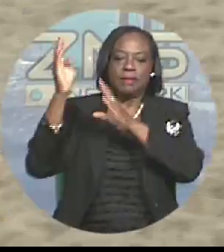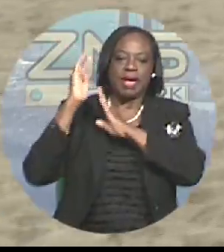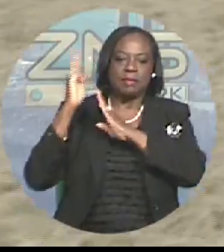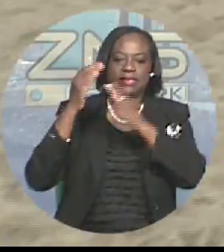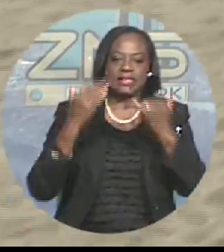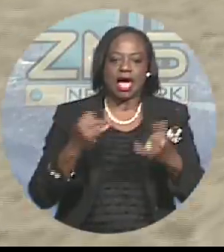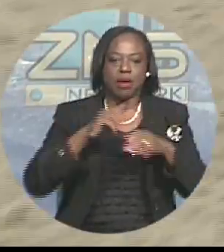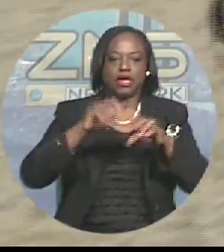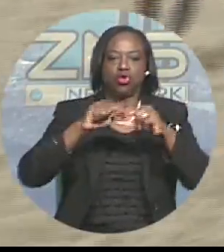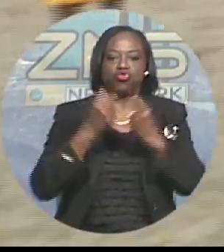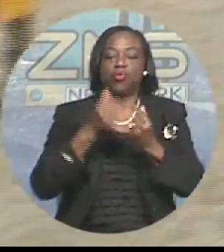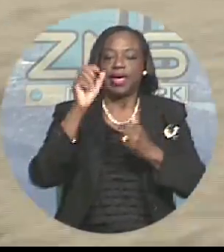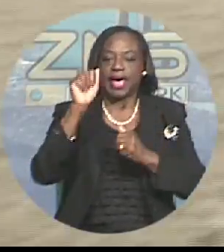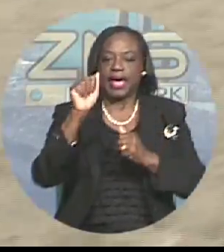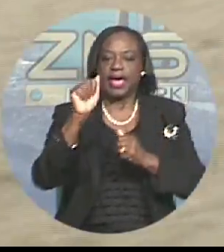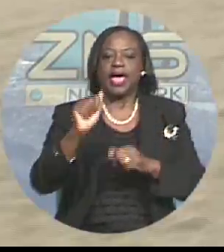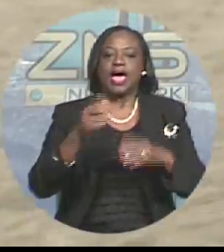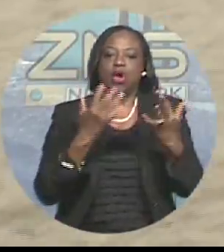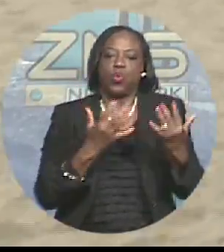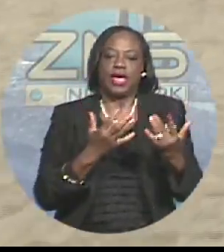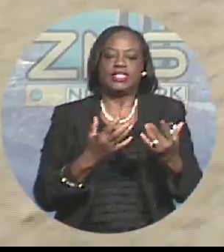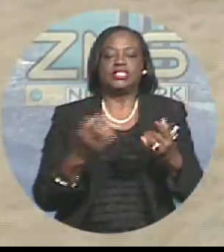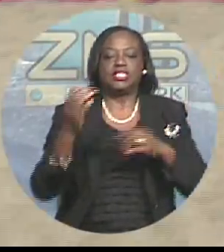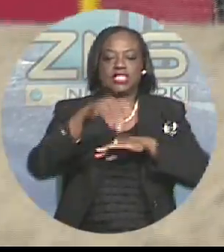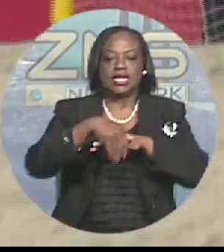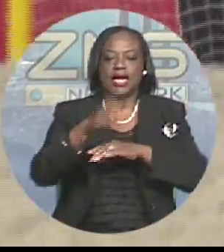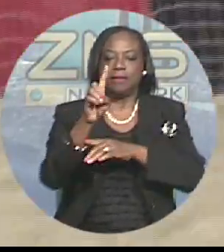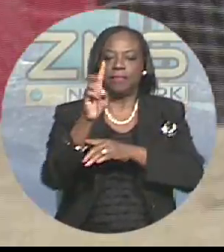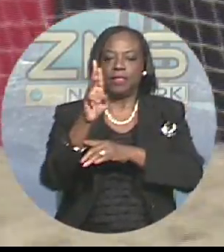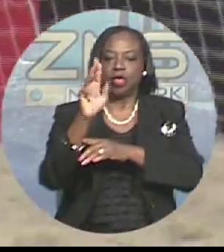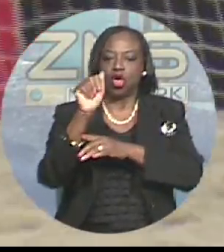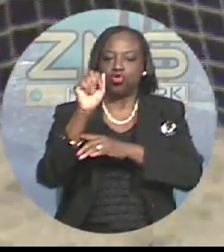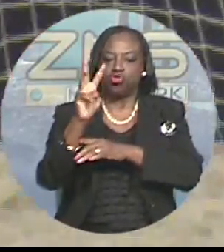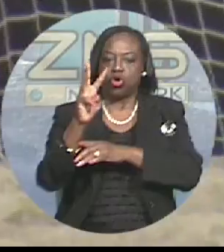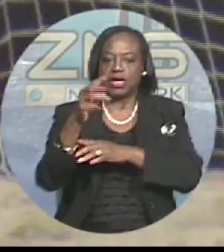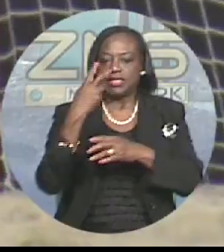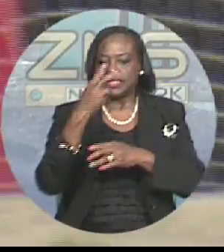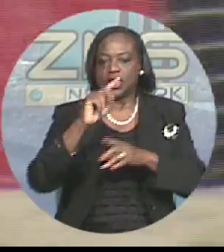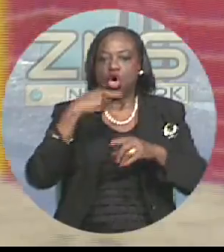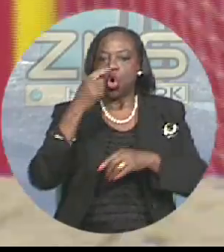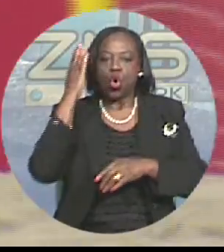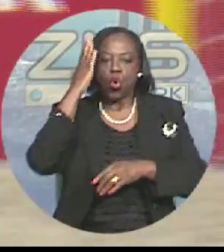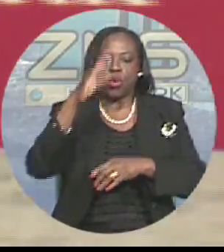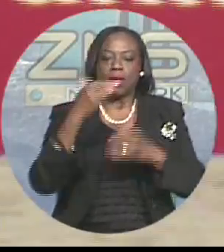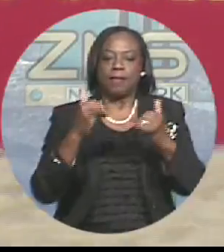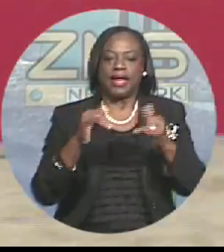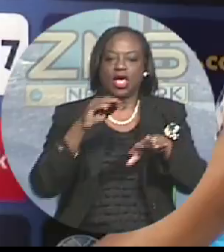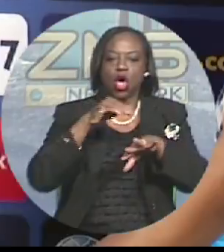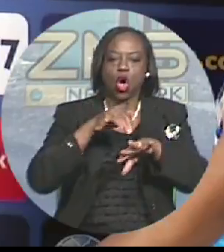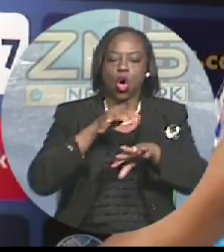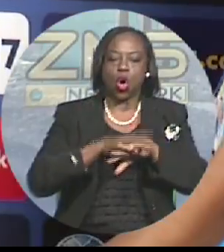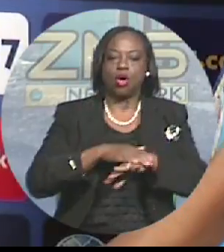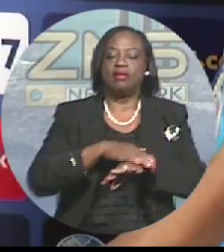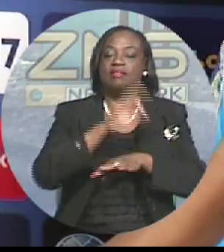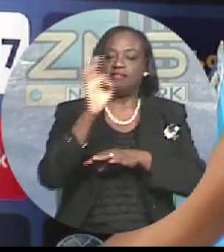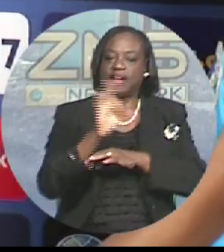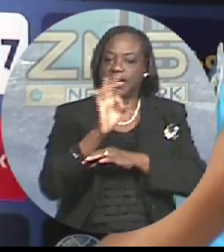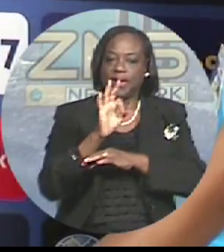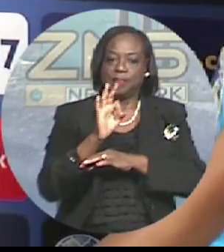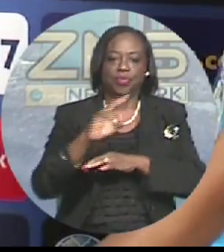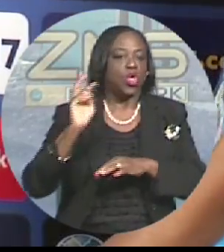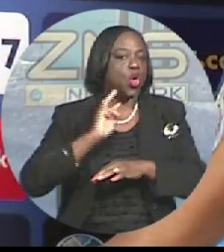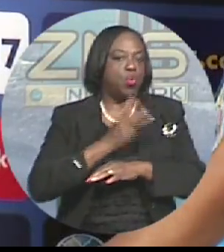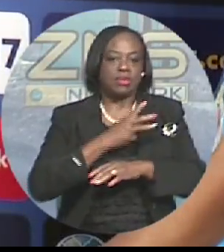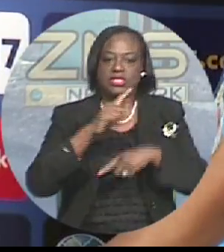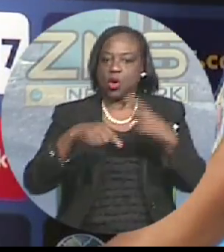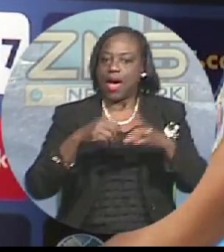awaits tonight's draw to see who they will play on Friday. As for team members, they are ready for whoever they draw. Just have to go there and just put it